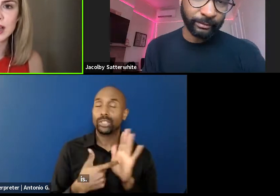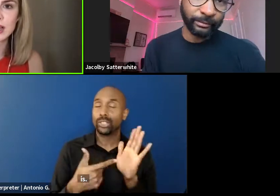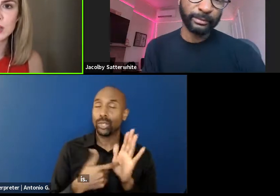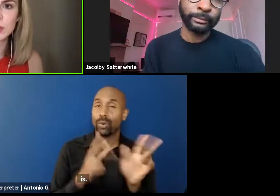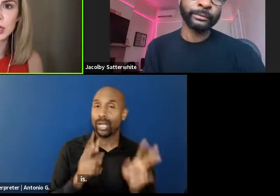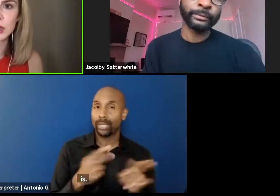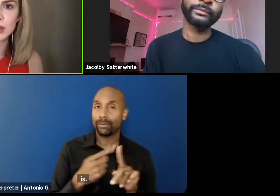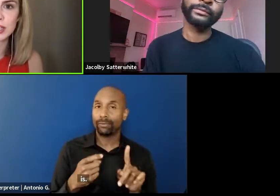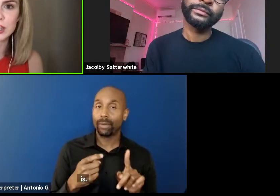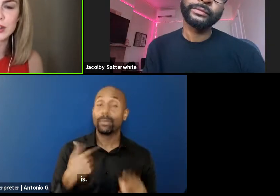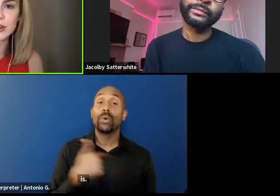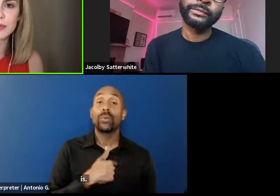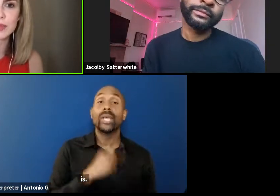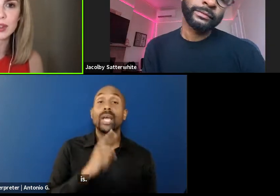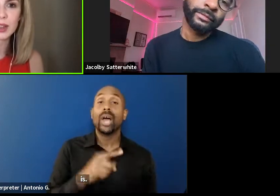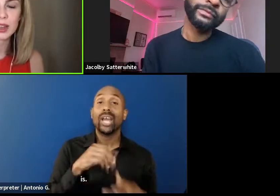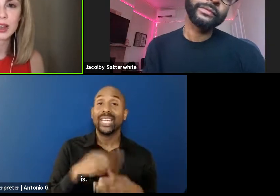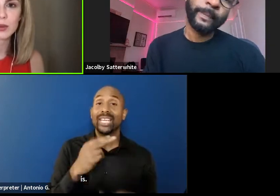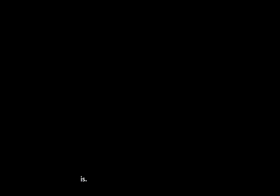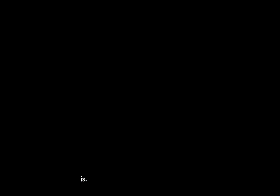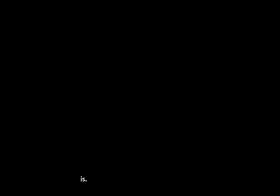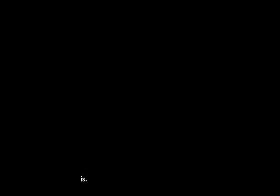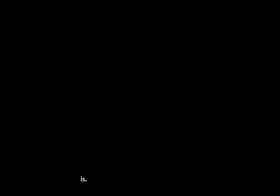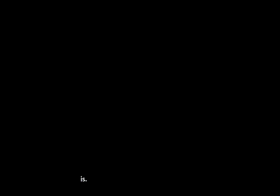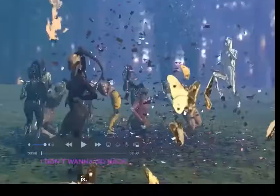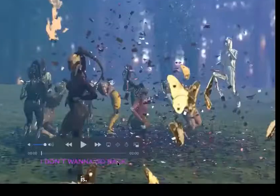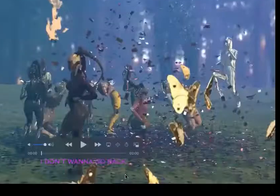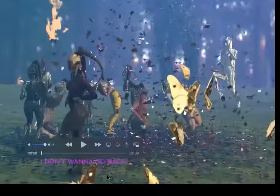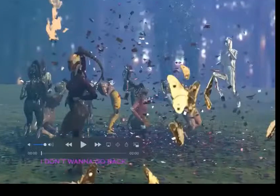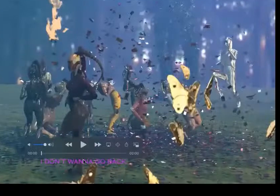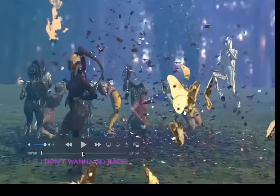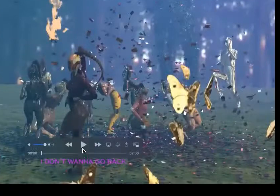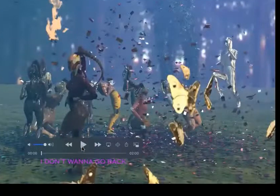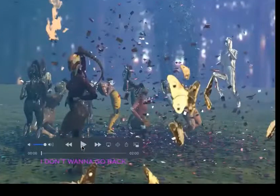Are in Hell When We Hurt Each Other, which came out last year.